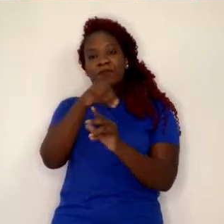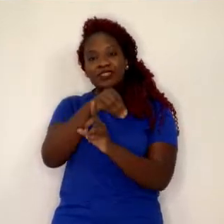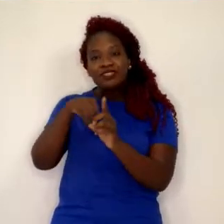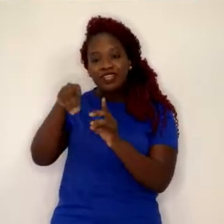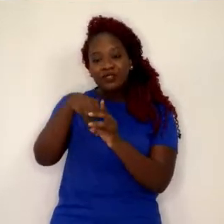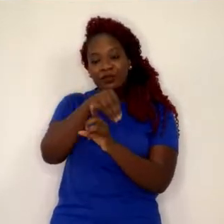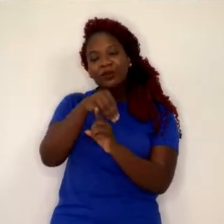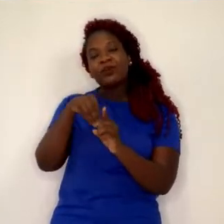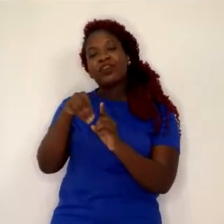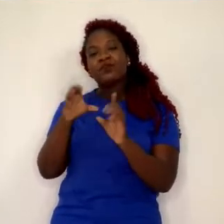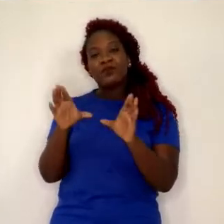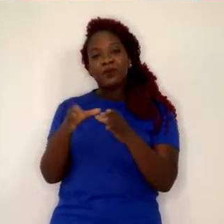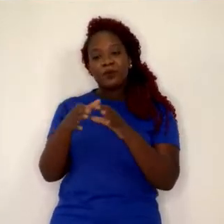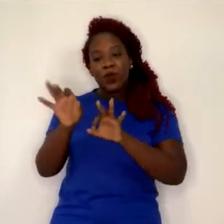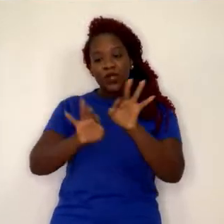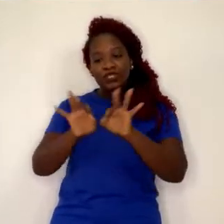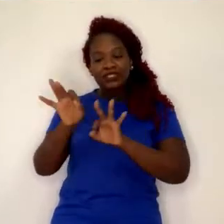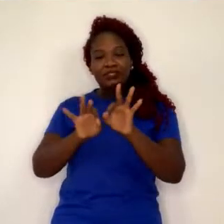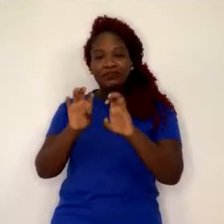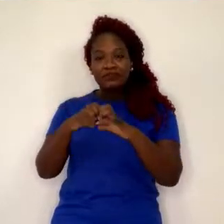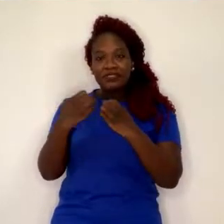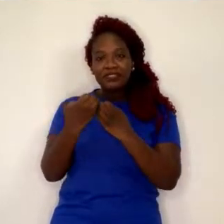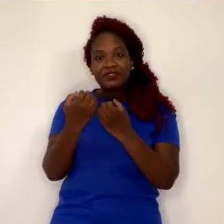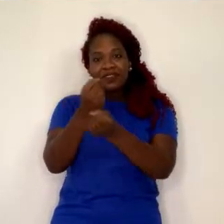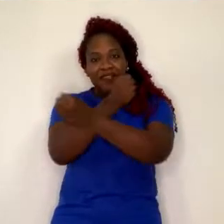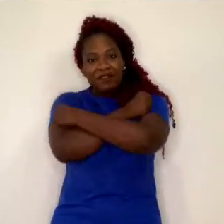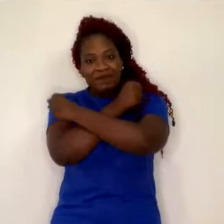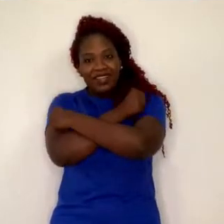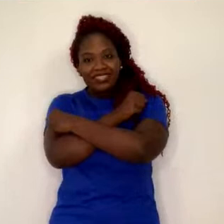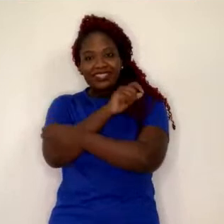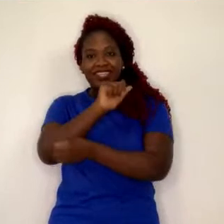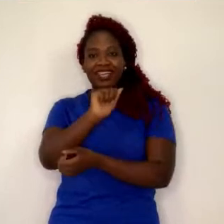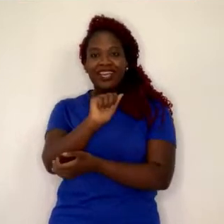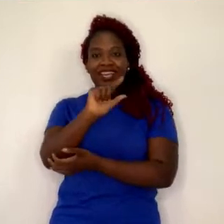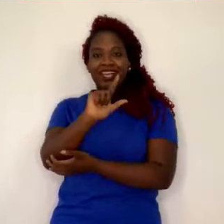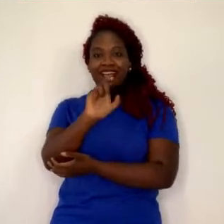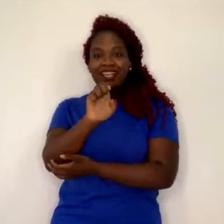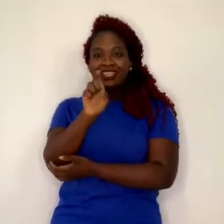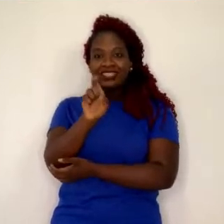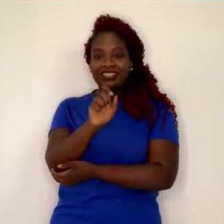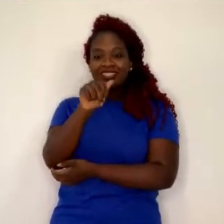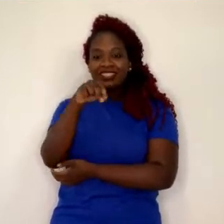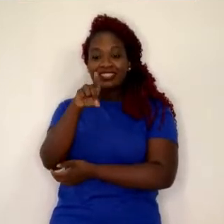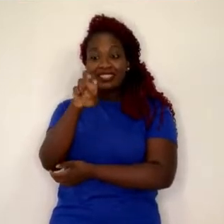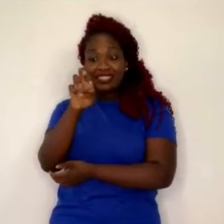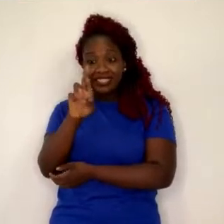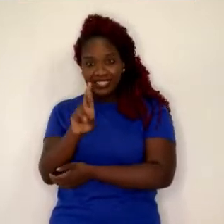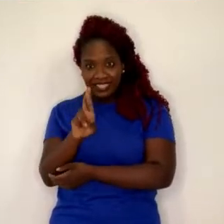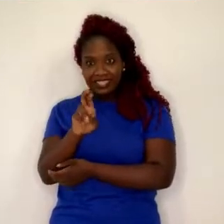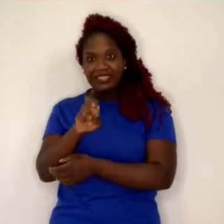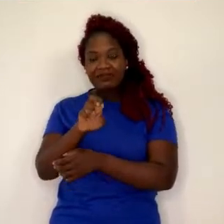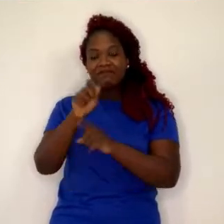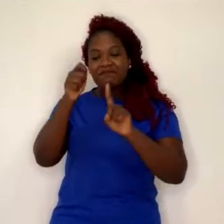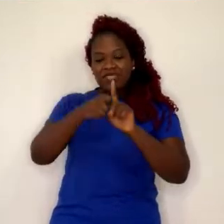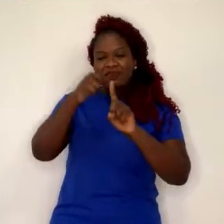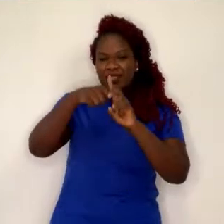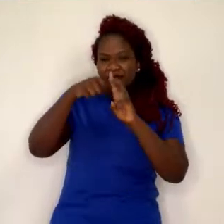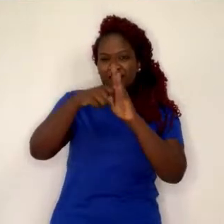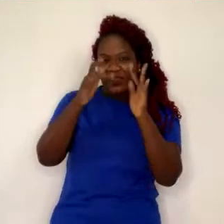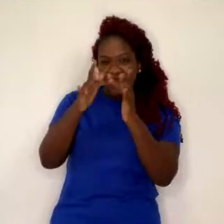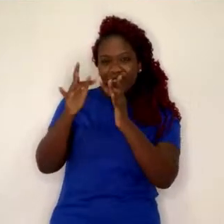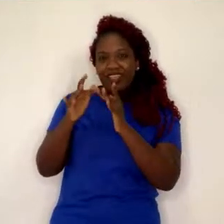all the team who organizes this event. Alexandre, we've been in touch.